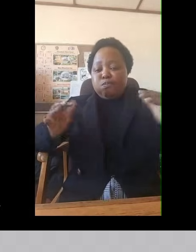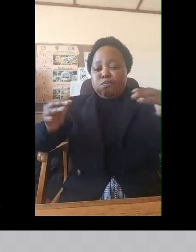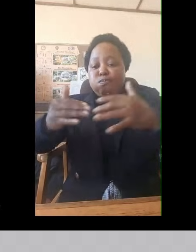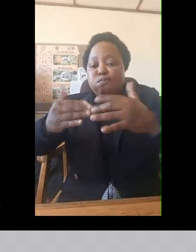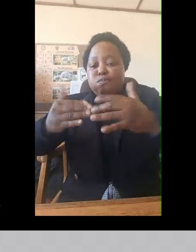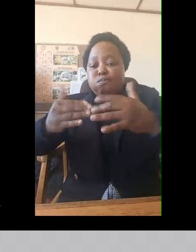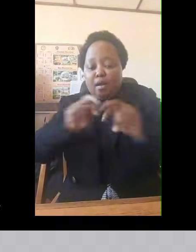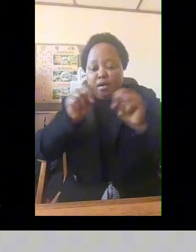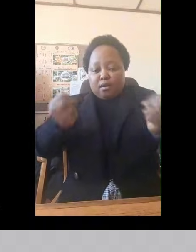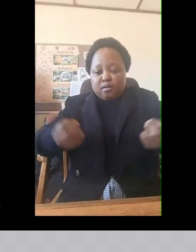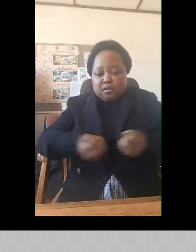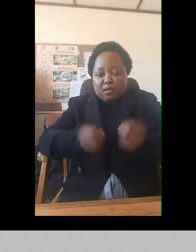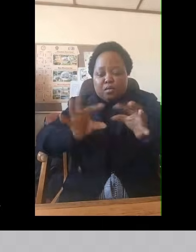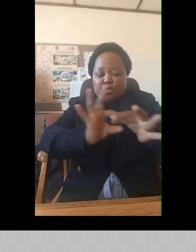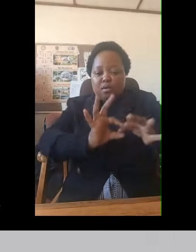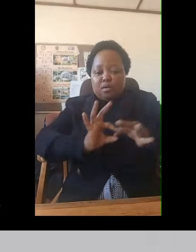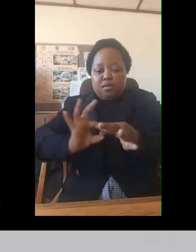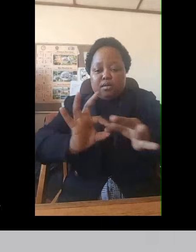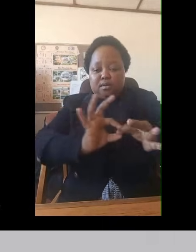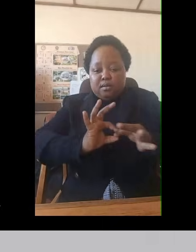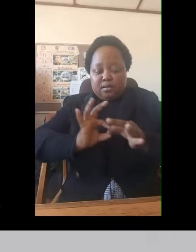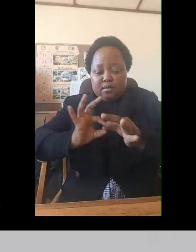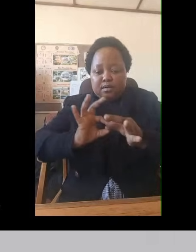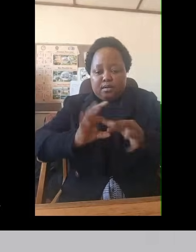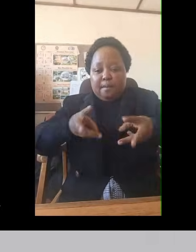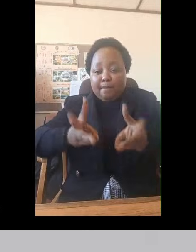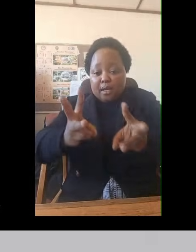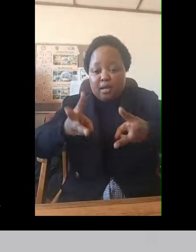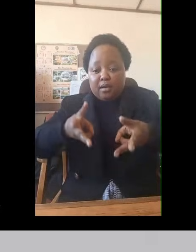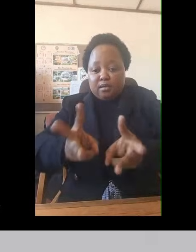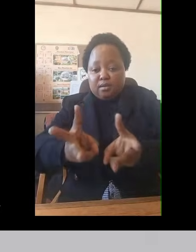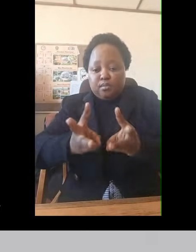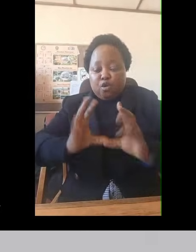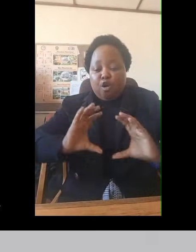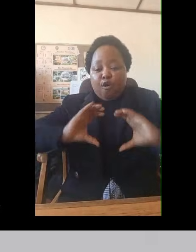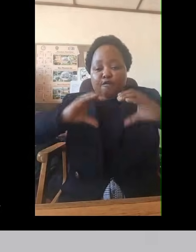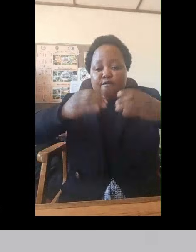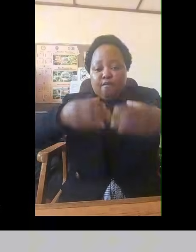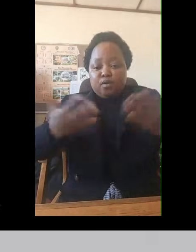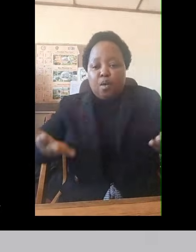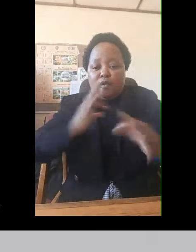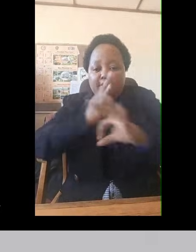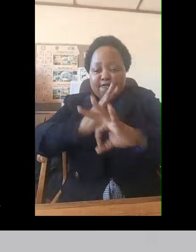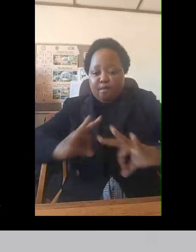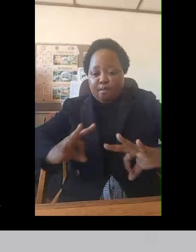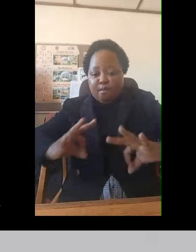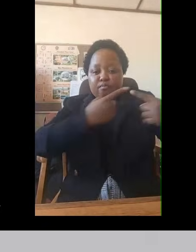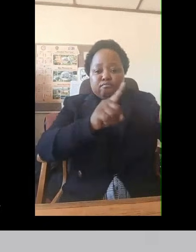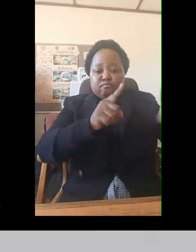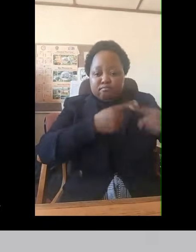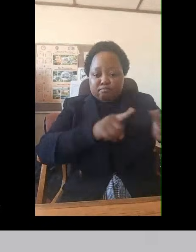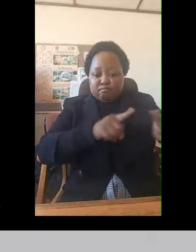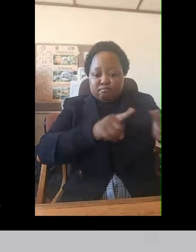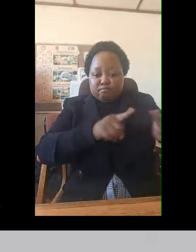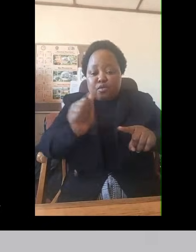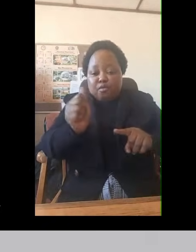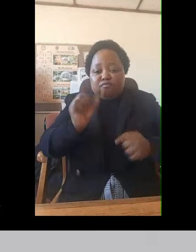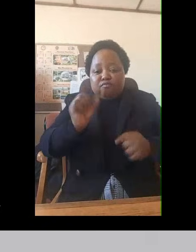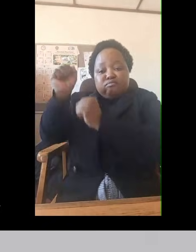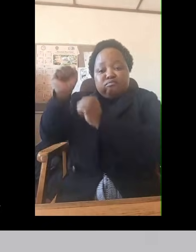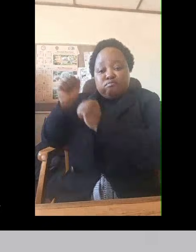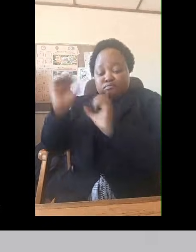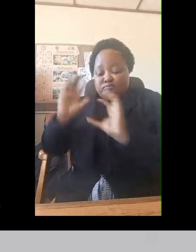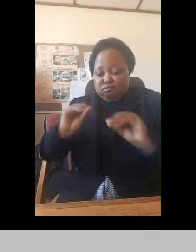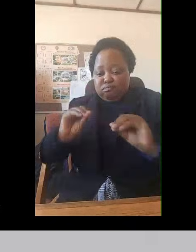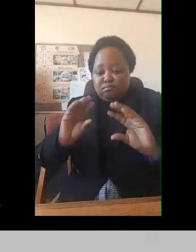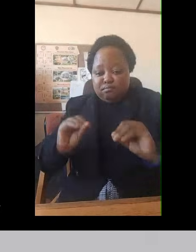Mechanism Conference as different forums, and you made recommendations. Please